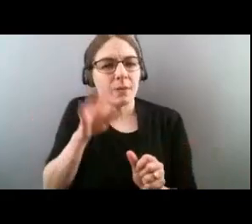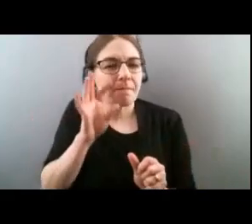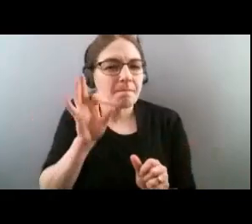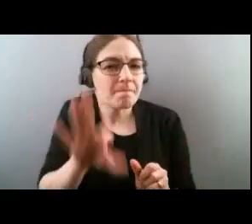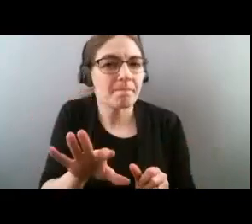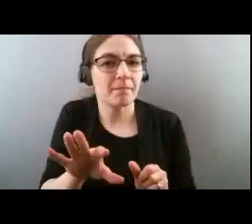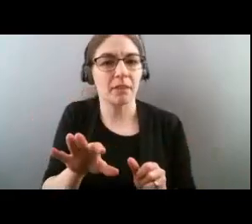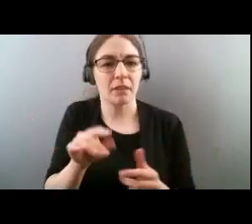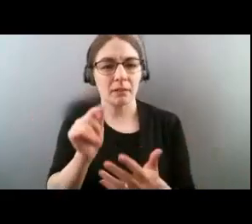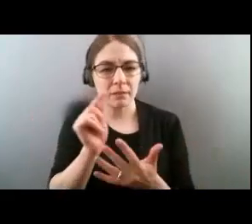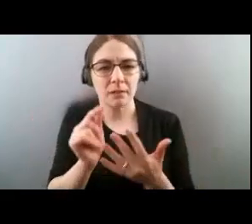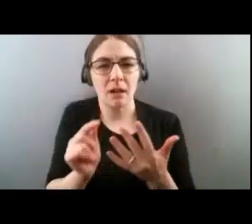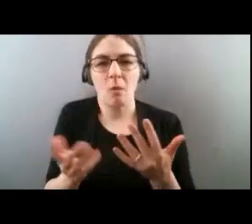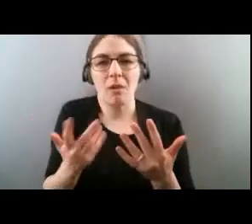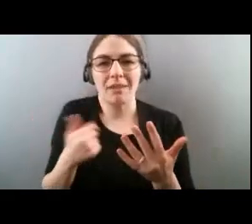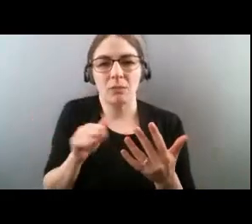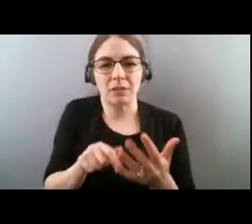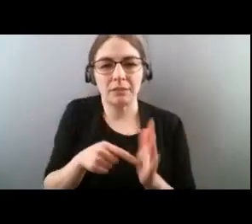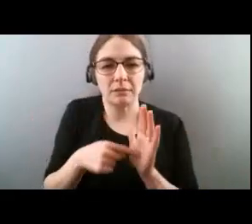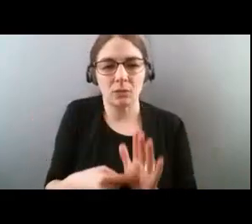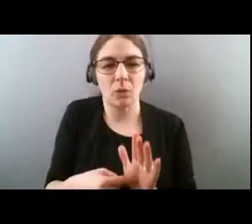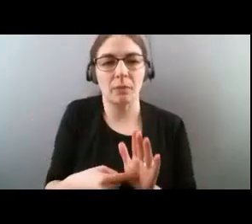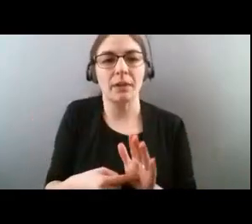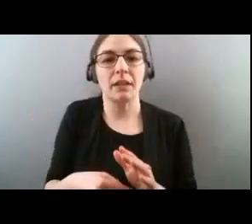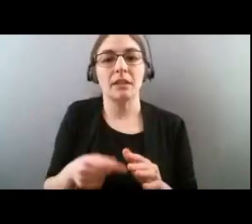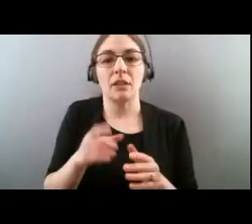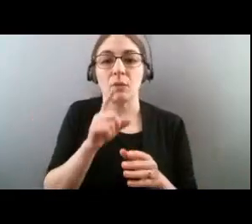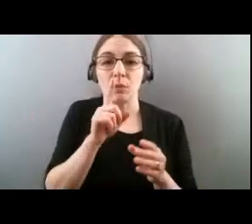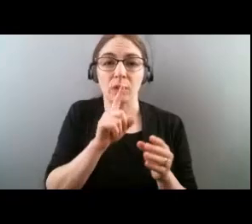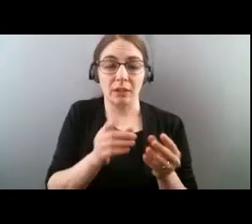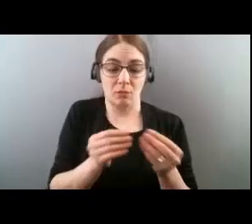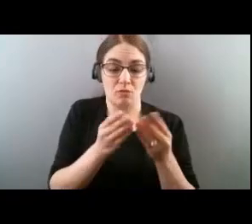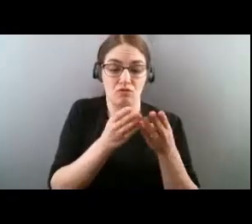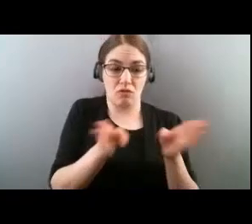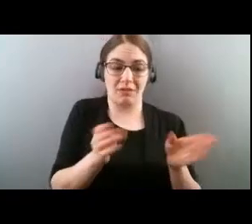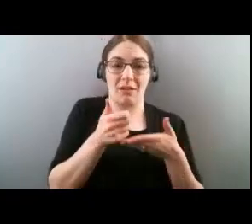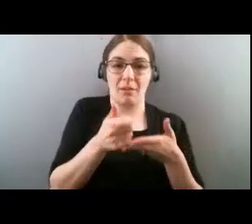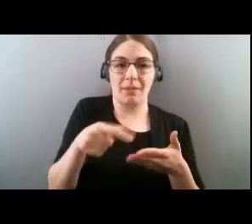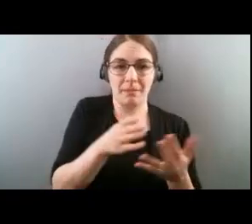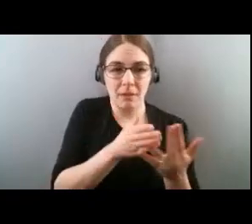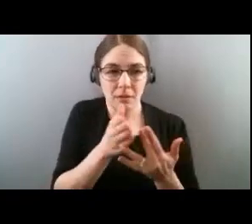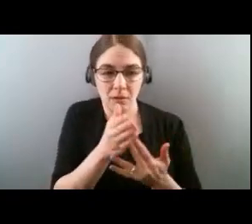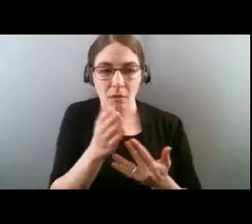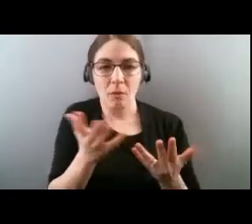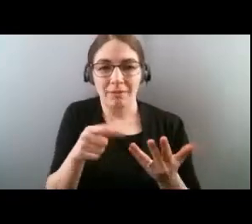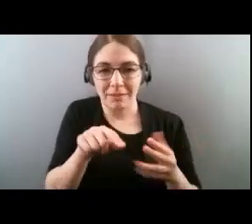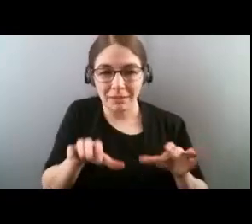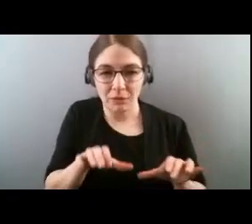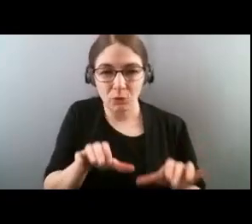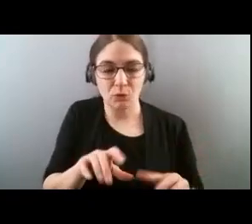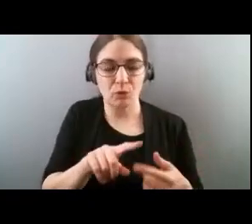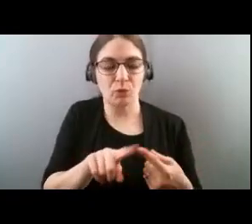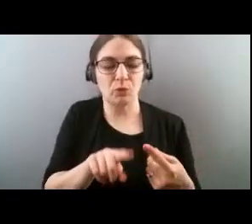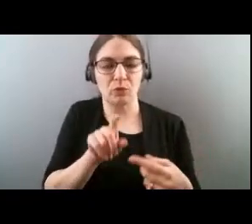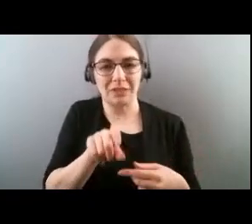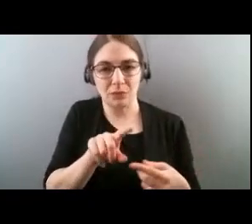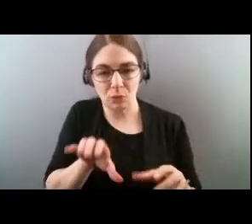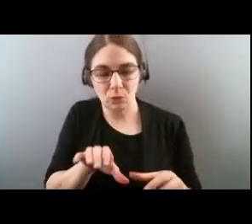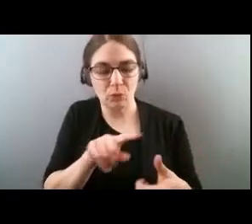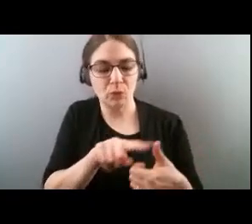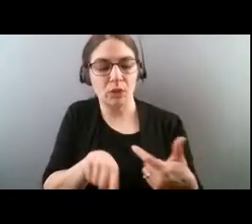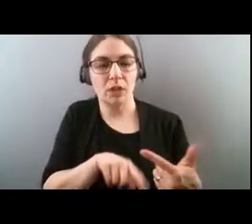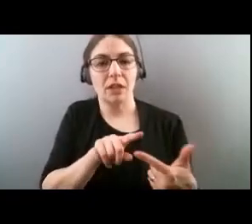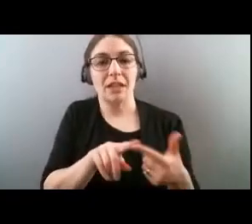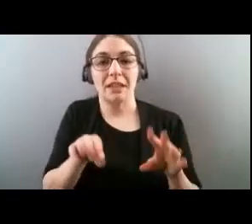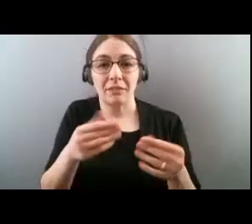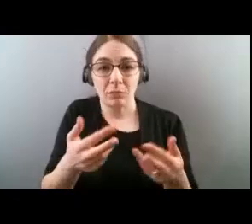enough to help them navigate through what they need to do, give them the resources that they need so that they can